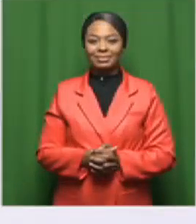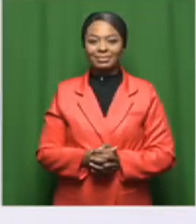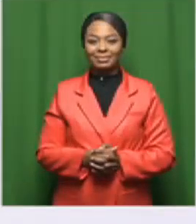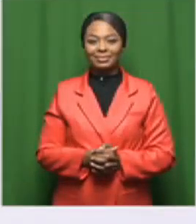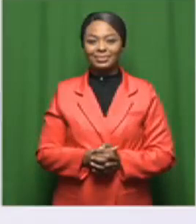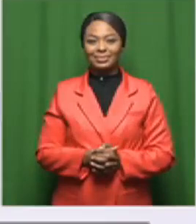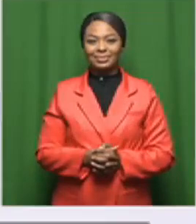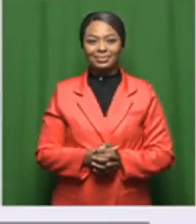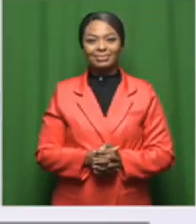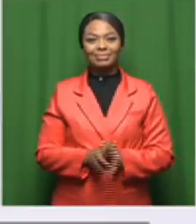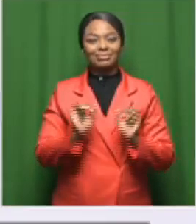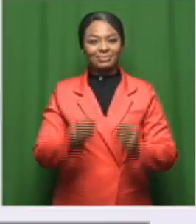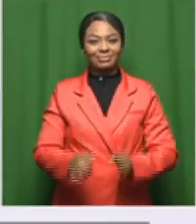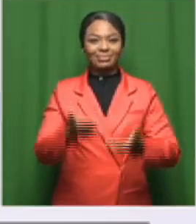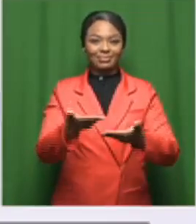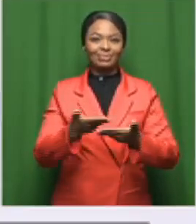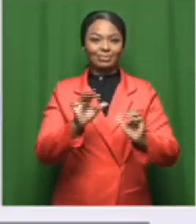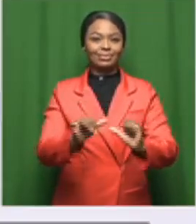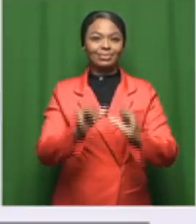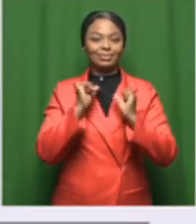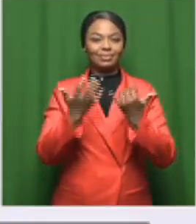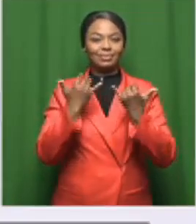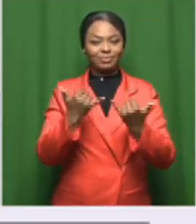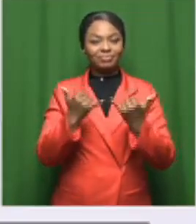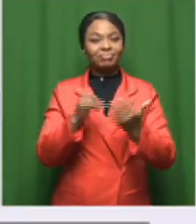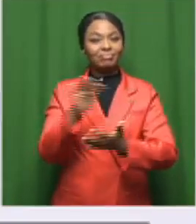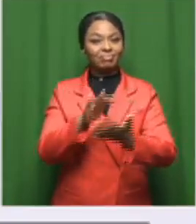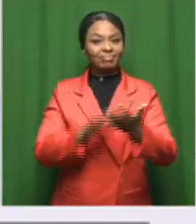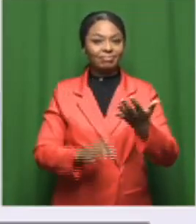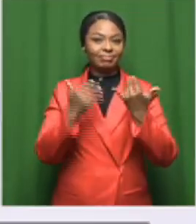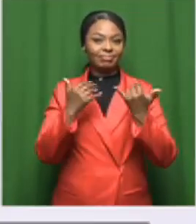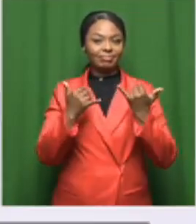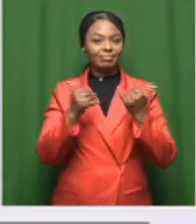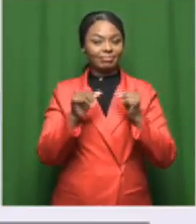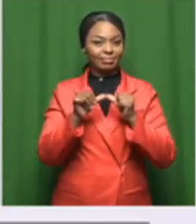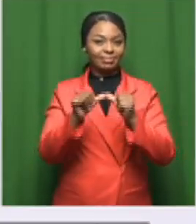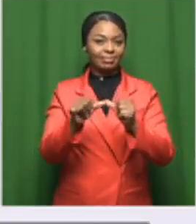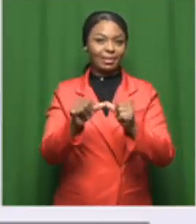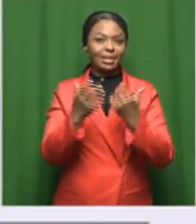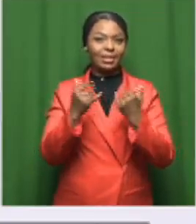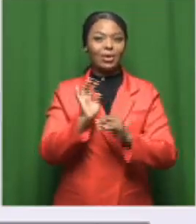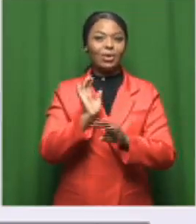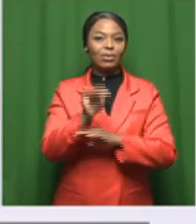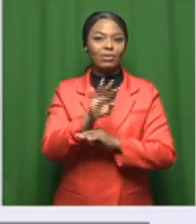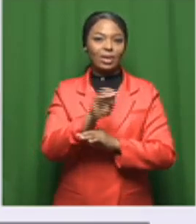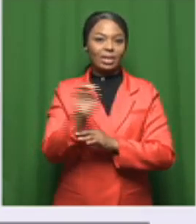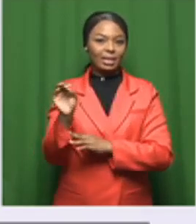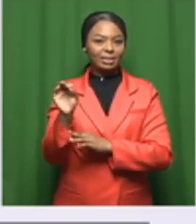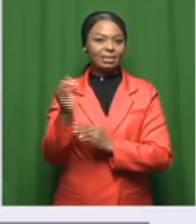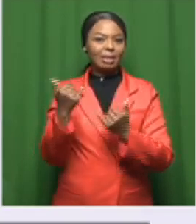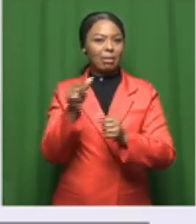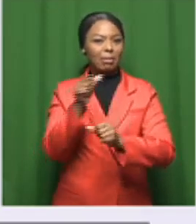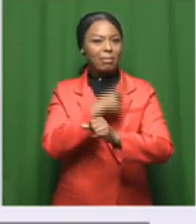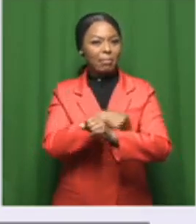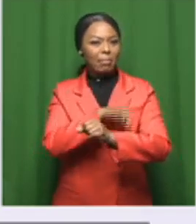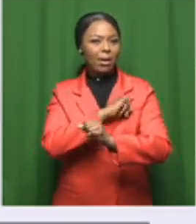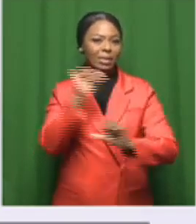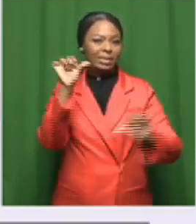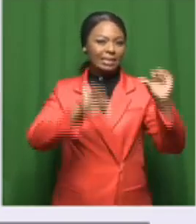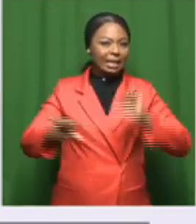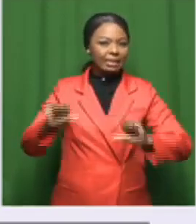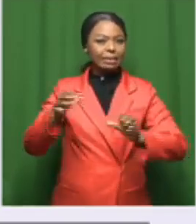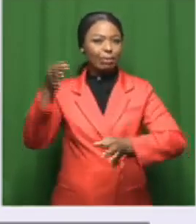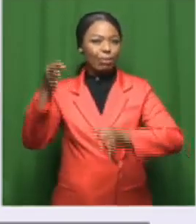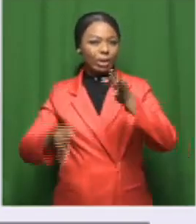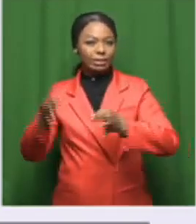Welcome back. Let's go back to one of our stories you're post tracking today. We've seen that more than 400 high-powered scientists and politicians alike, they're